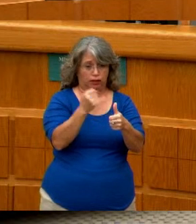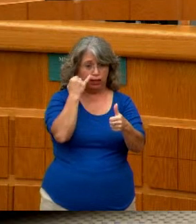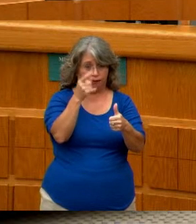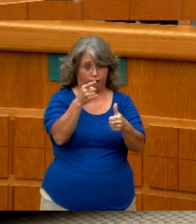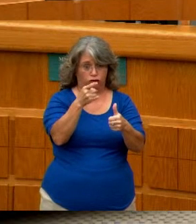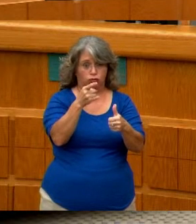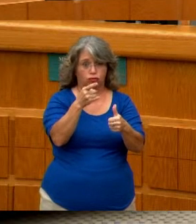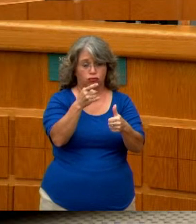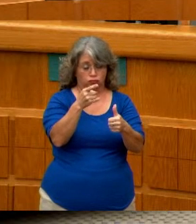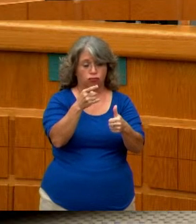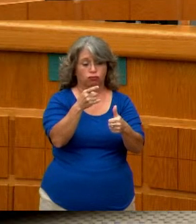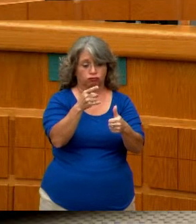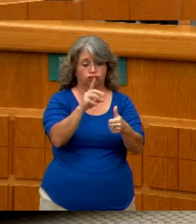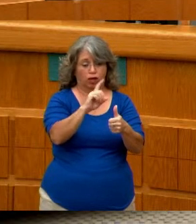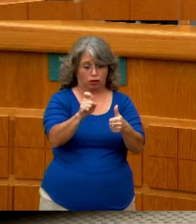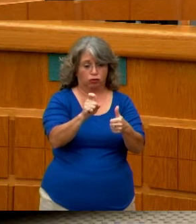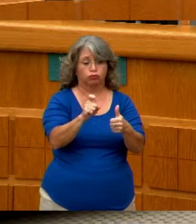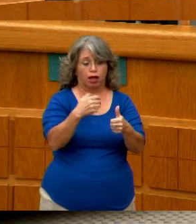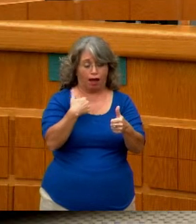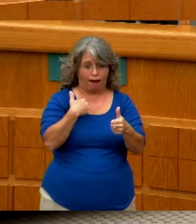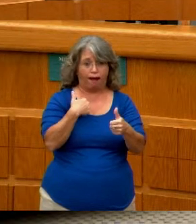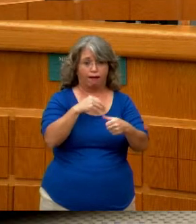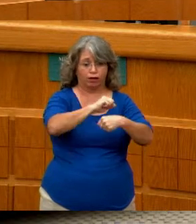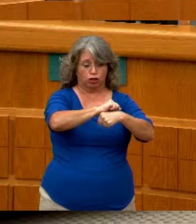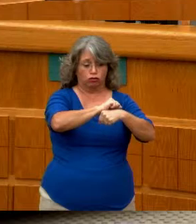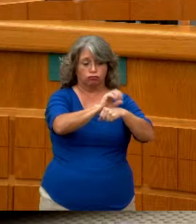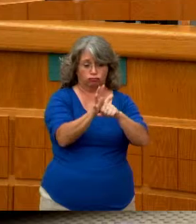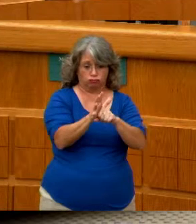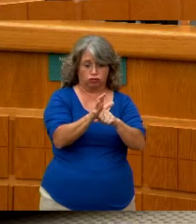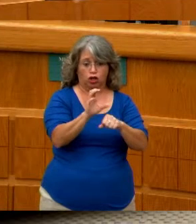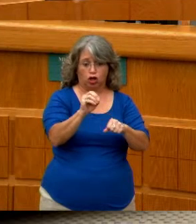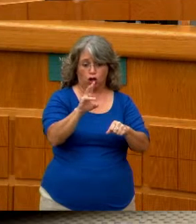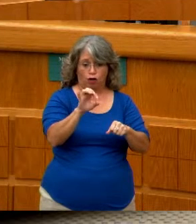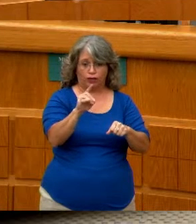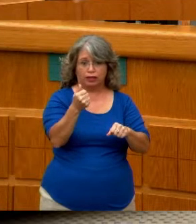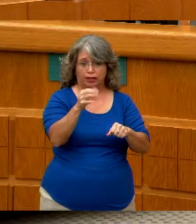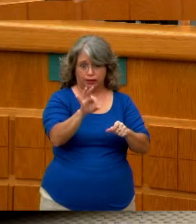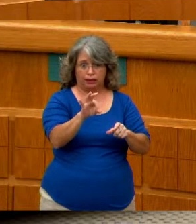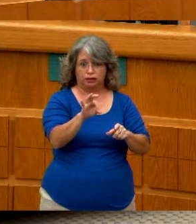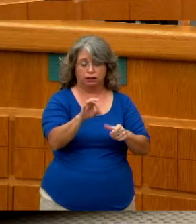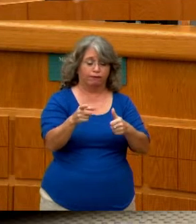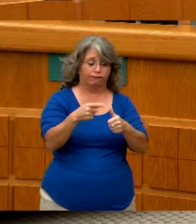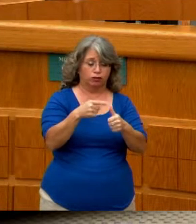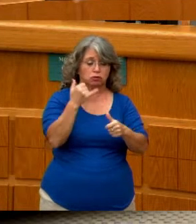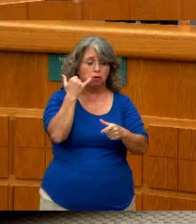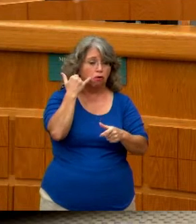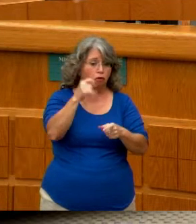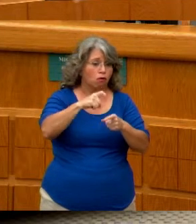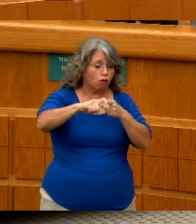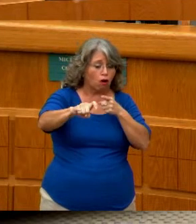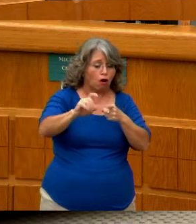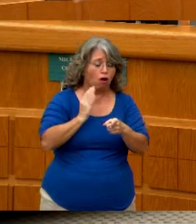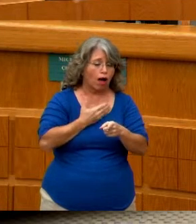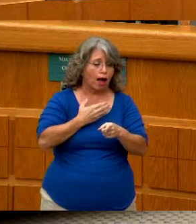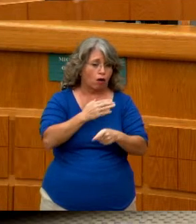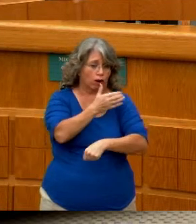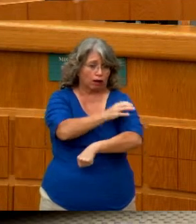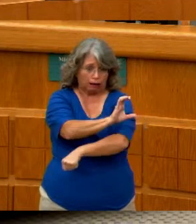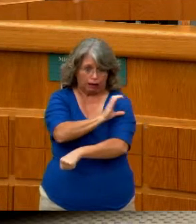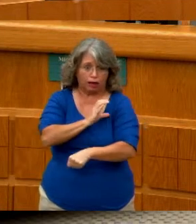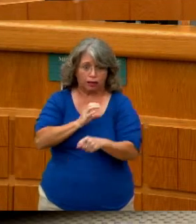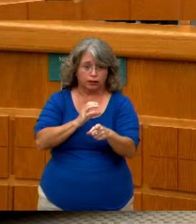if you've been diagnosed with COVID-19 and you really have a concern, we want you to call our COVID-19 clinic. We want you to have